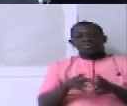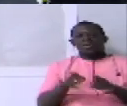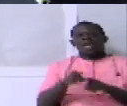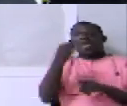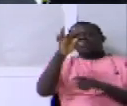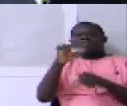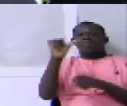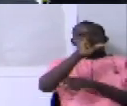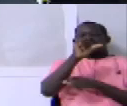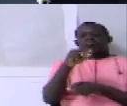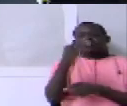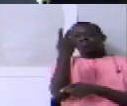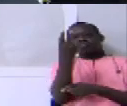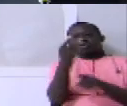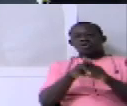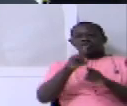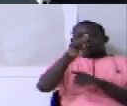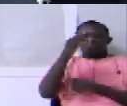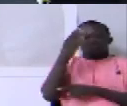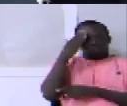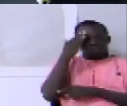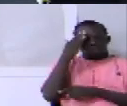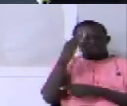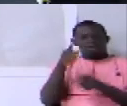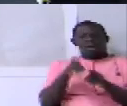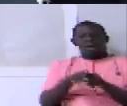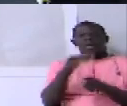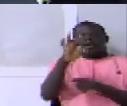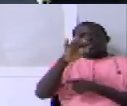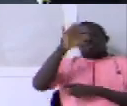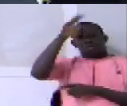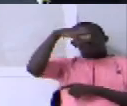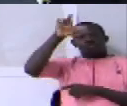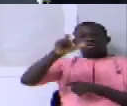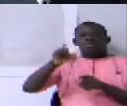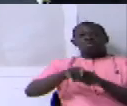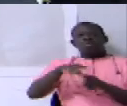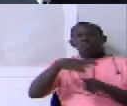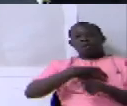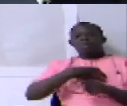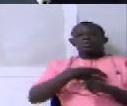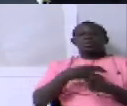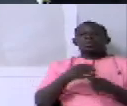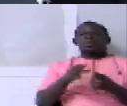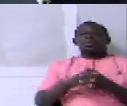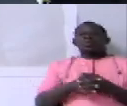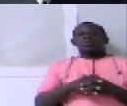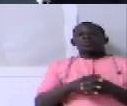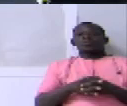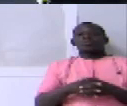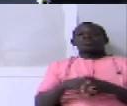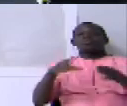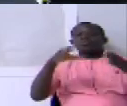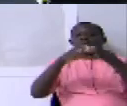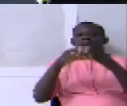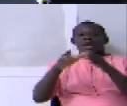at 2, Yeah. you know, a few commissioners here who would want to connect with their